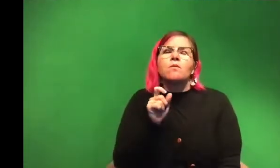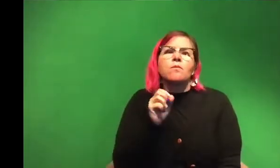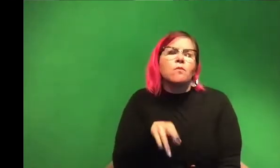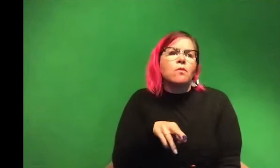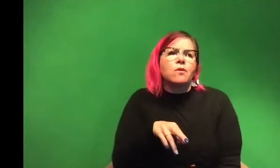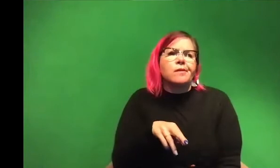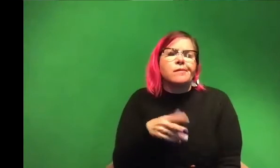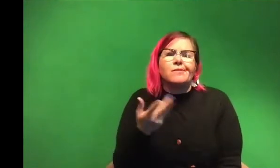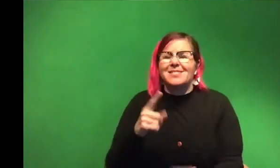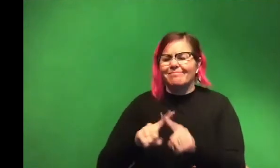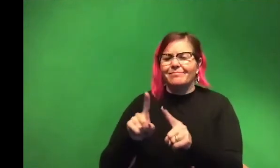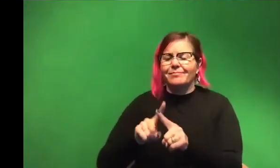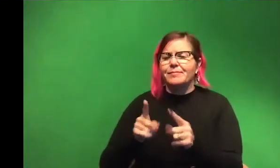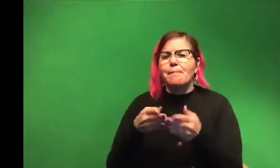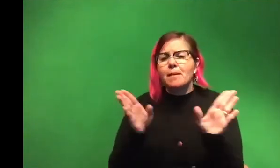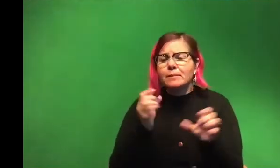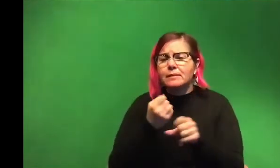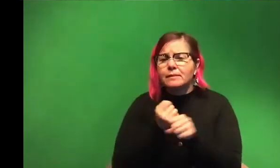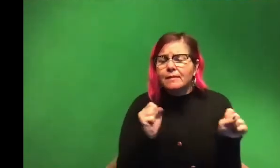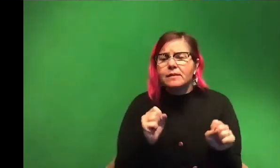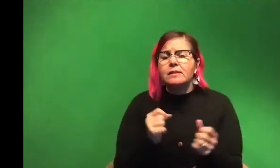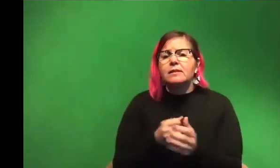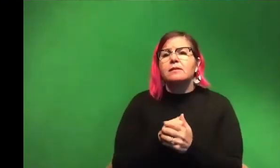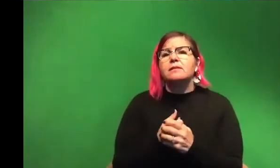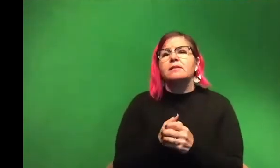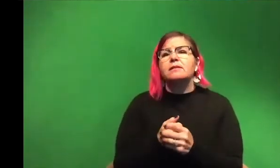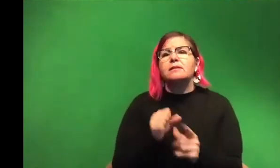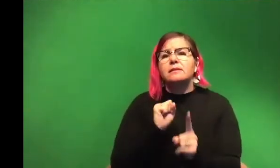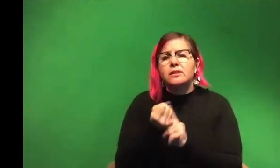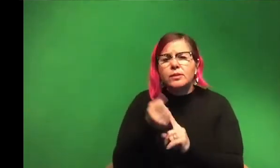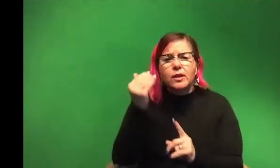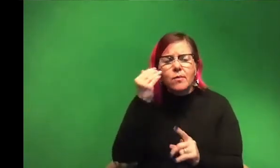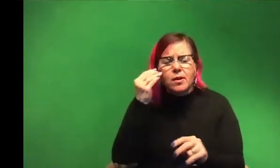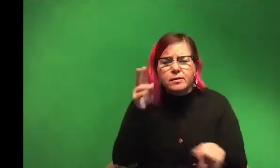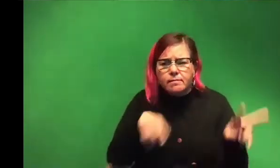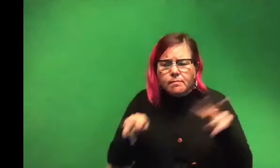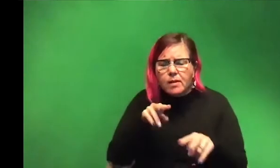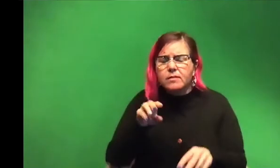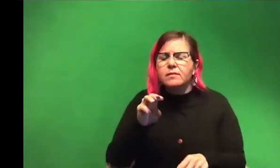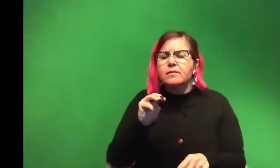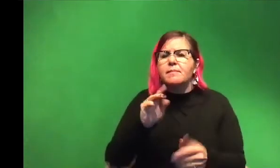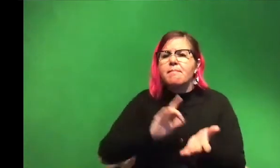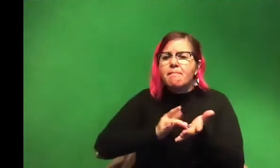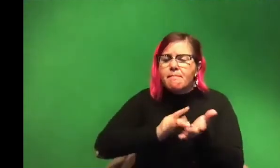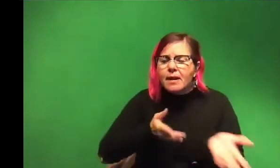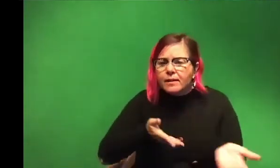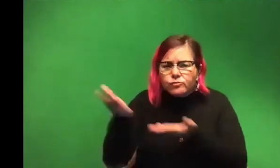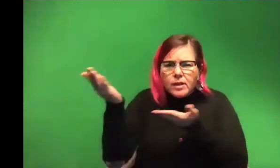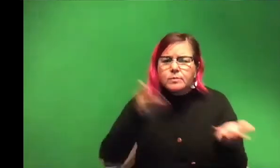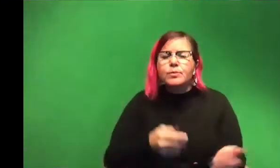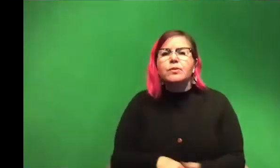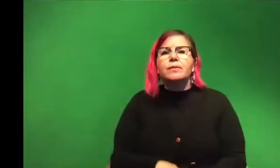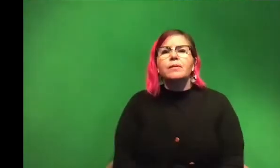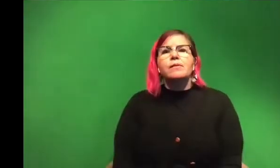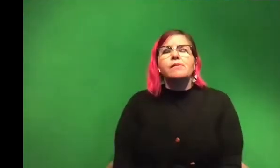any number of things: public safety, situational awareness monitoring, medevac transport, routing, all that kind of